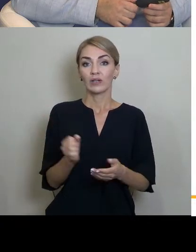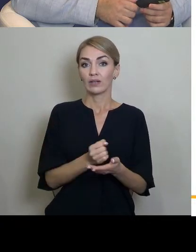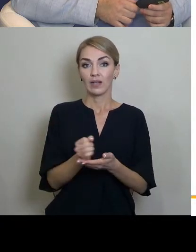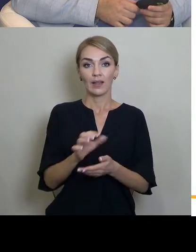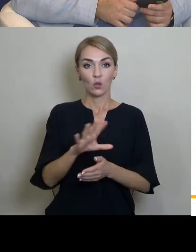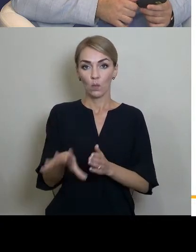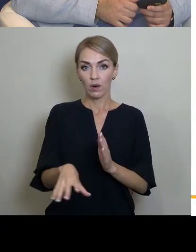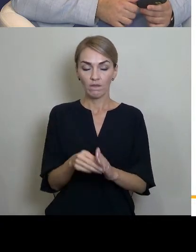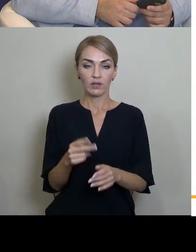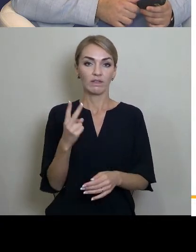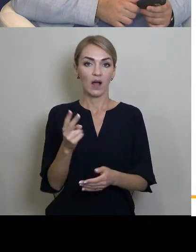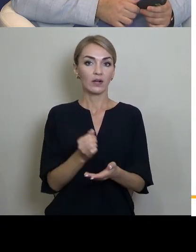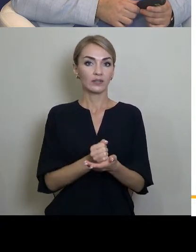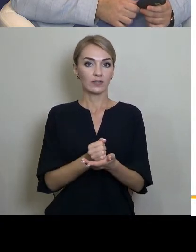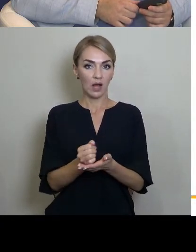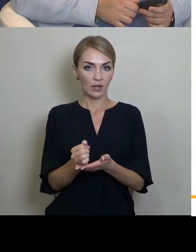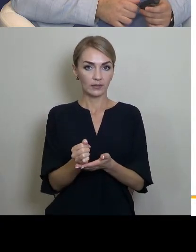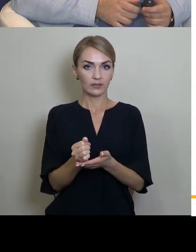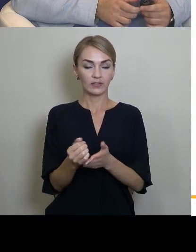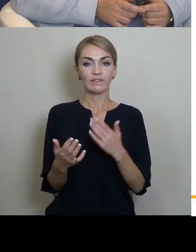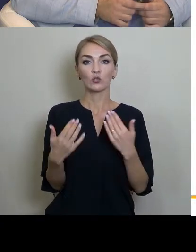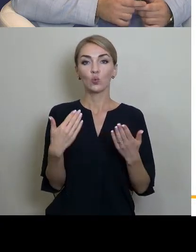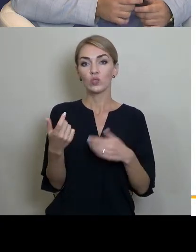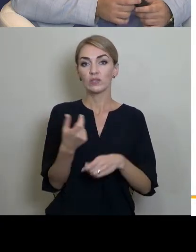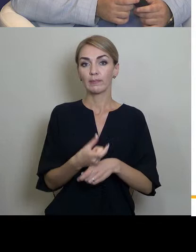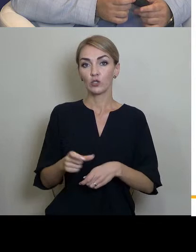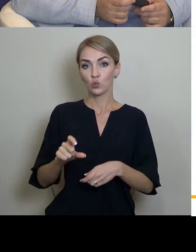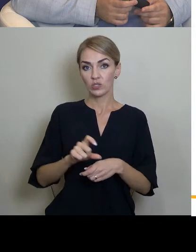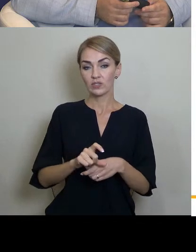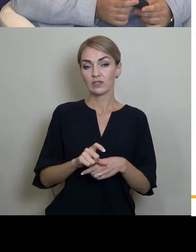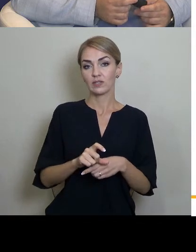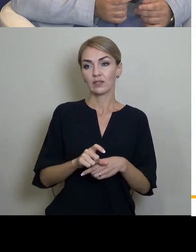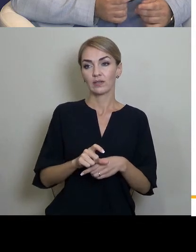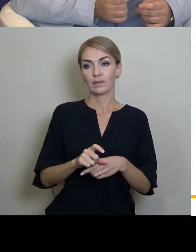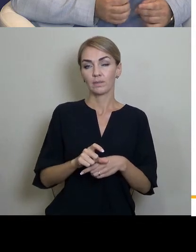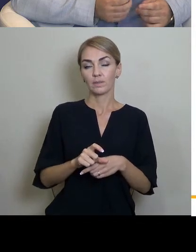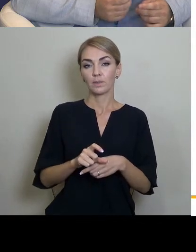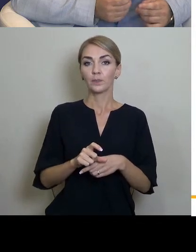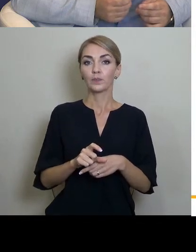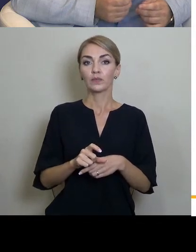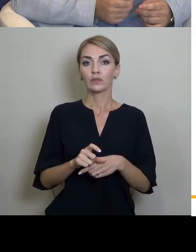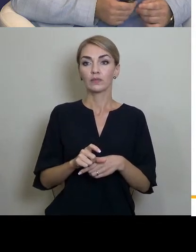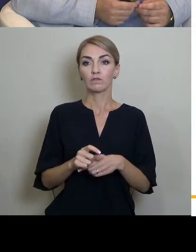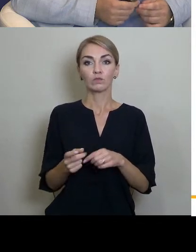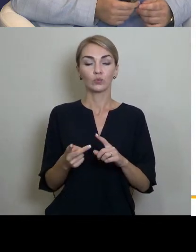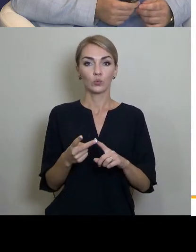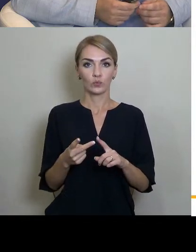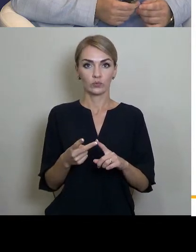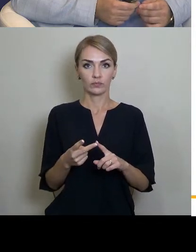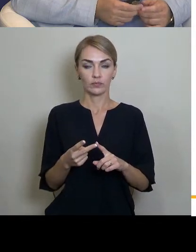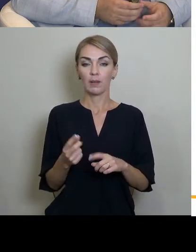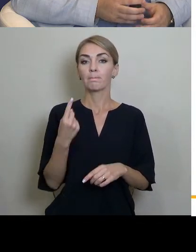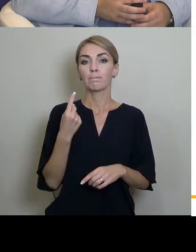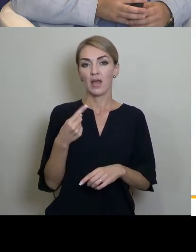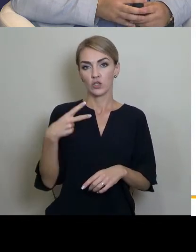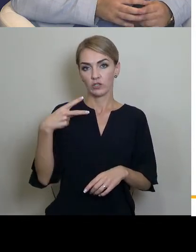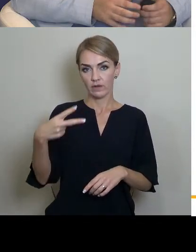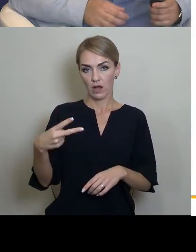voted. If none of them did that, then 2 candidates that received the relative majority with respect of